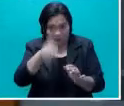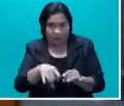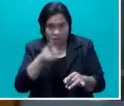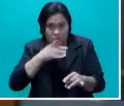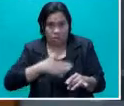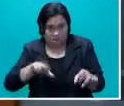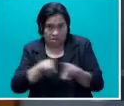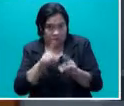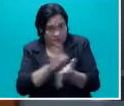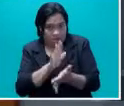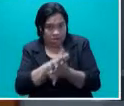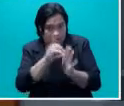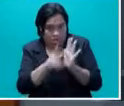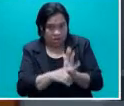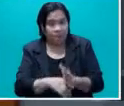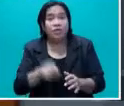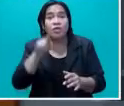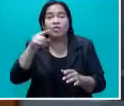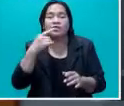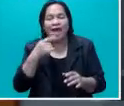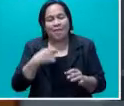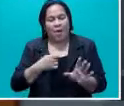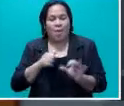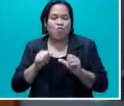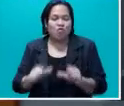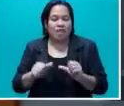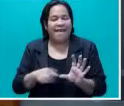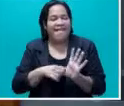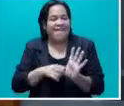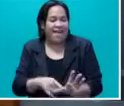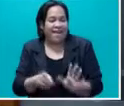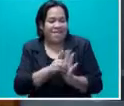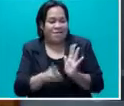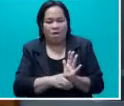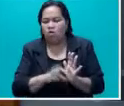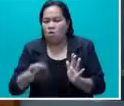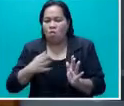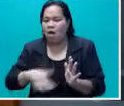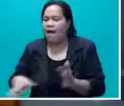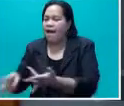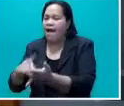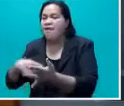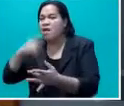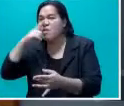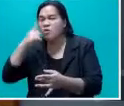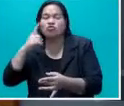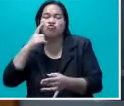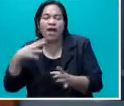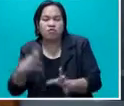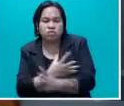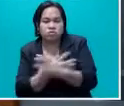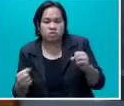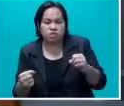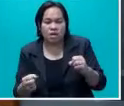quote, that he will protect the young flame of our democracy from any and all who seek to extinguish it